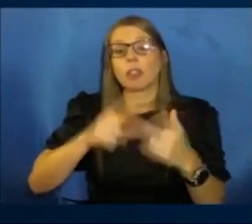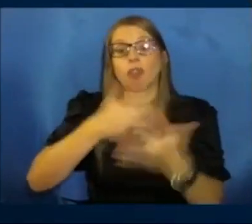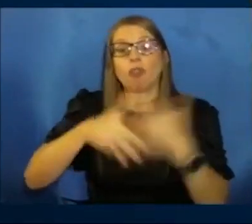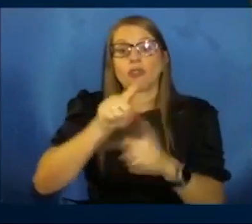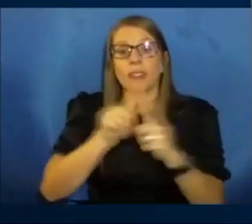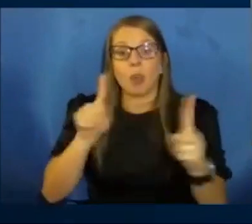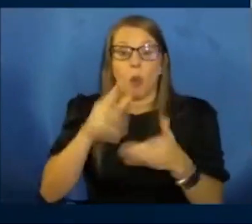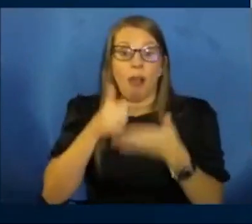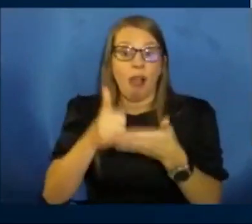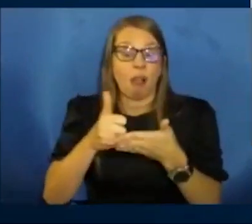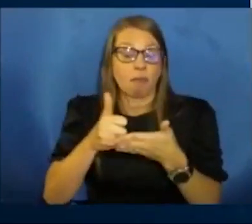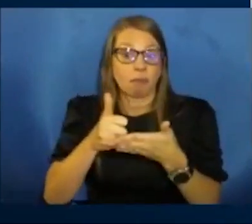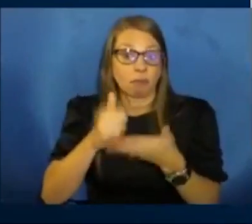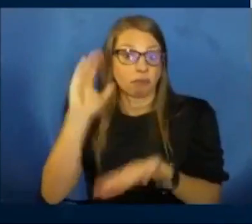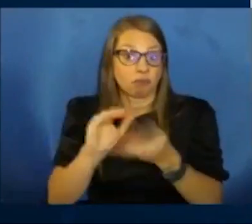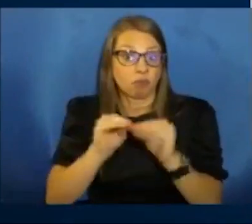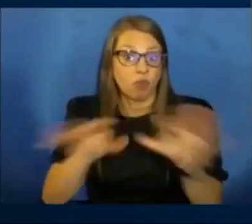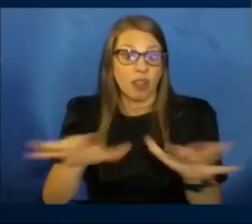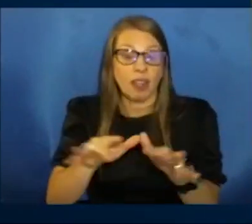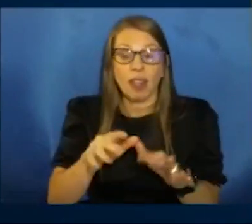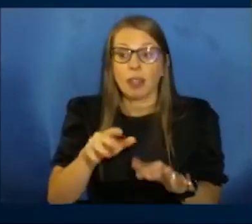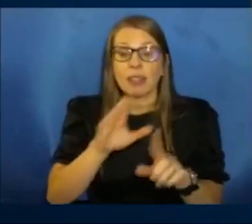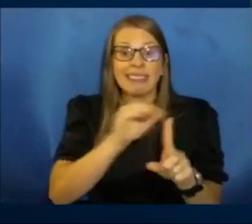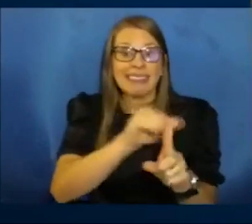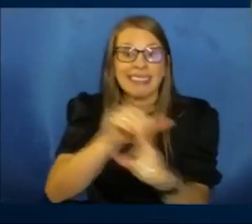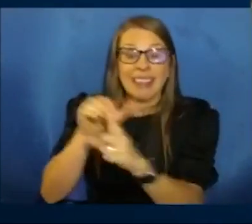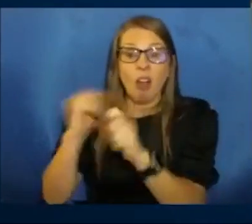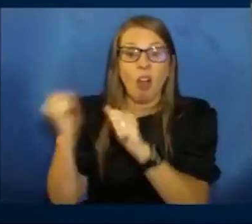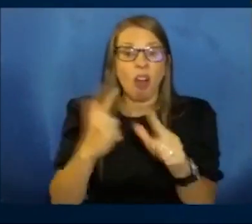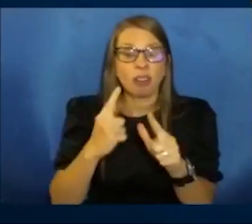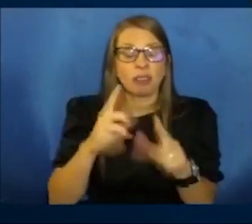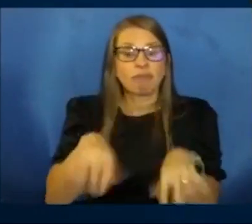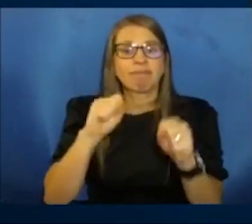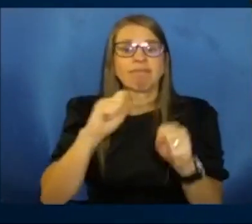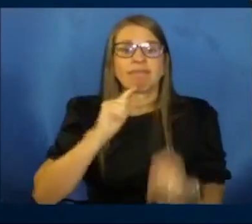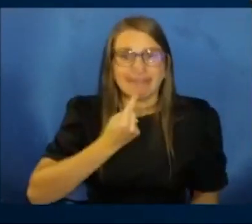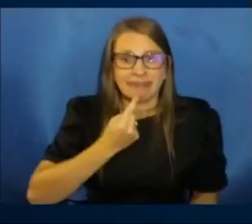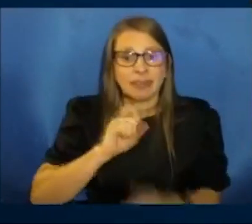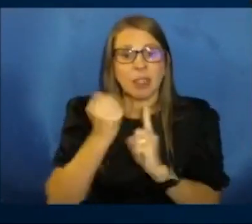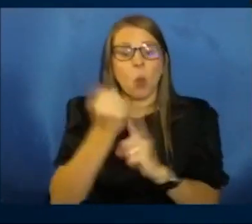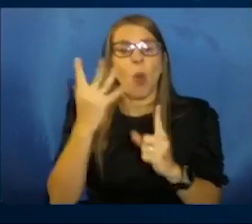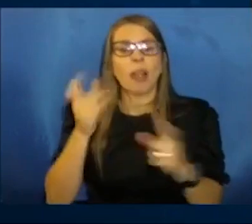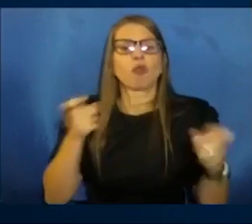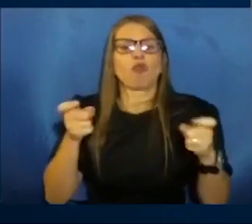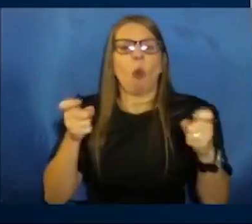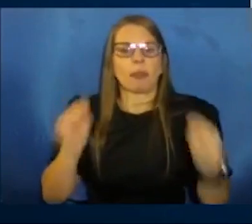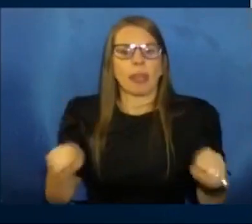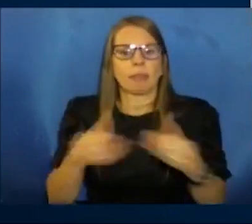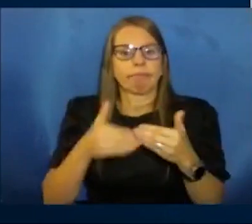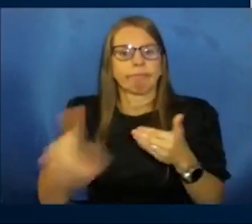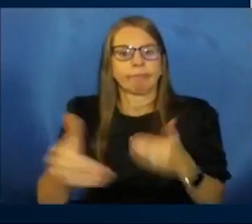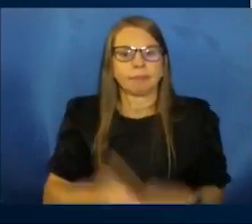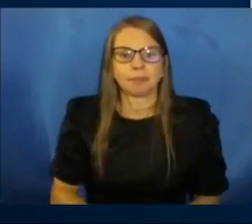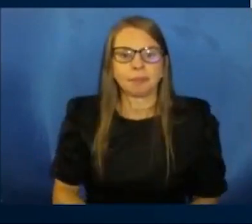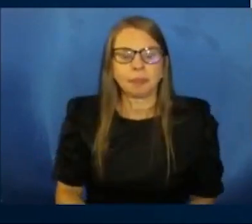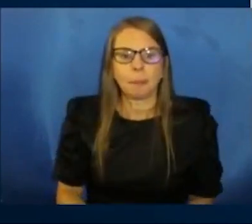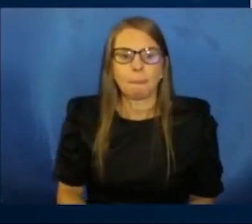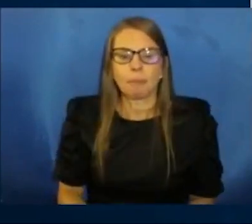The Delta variant is just so much more transmissible. I mean, at the end of the day, this is a different disease. We got calls from